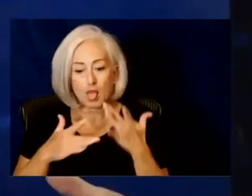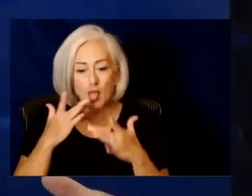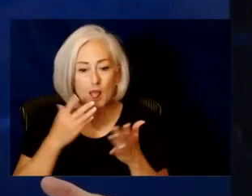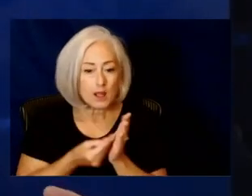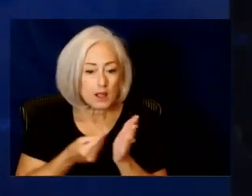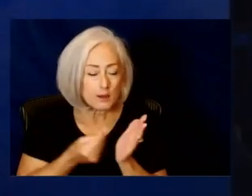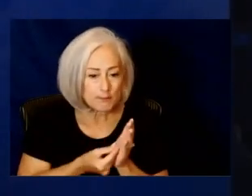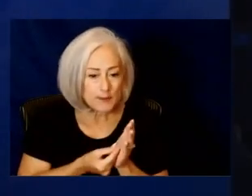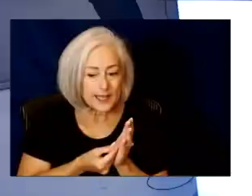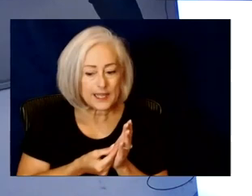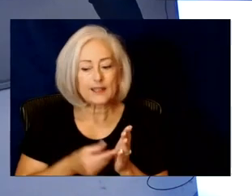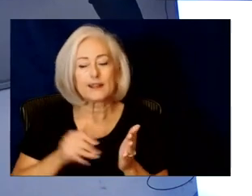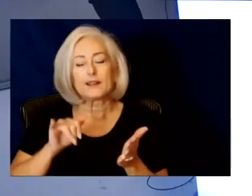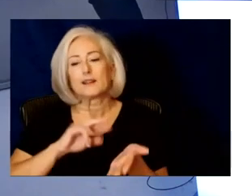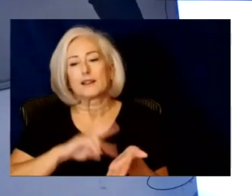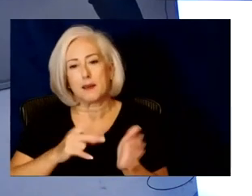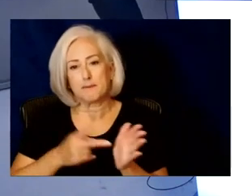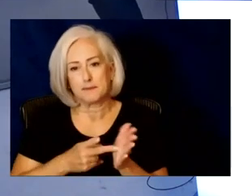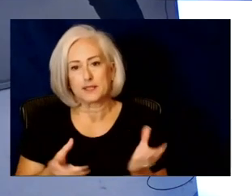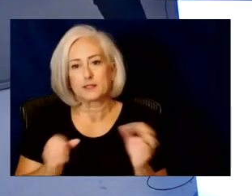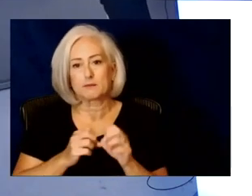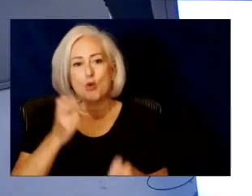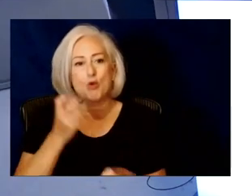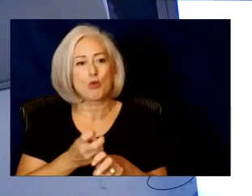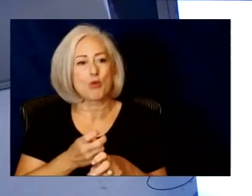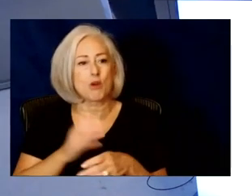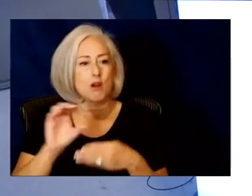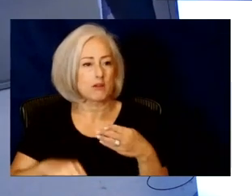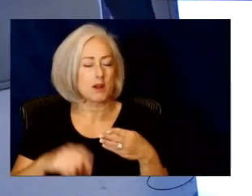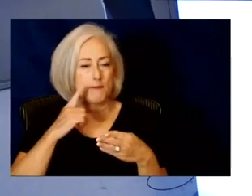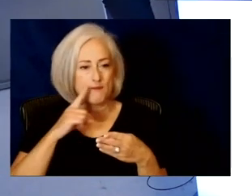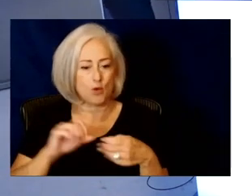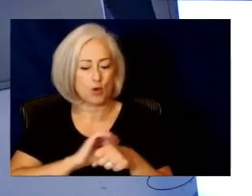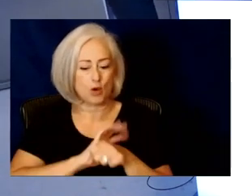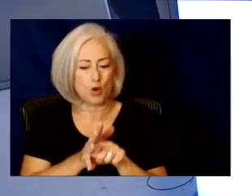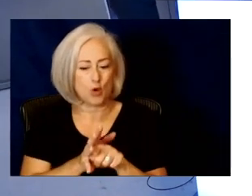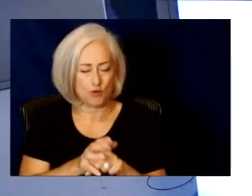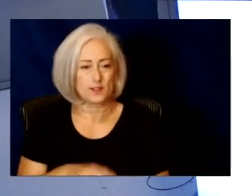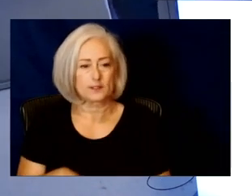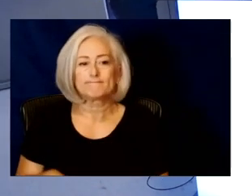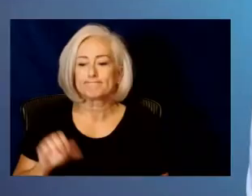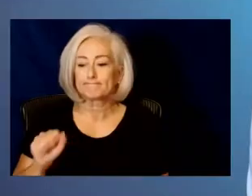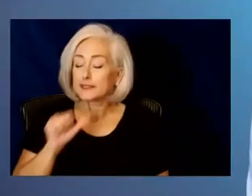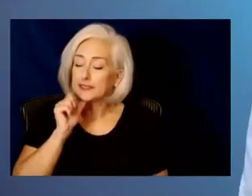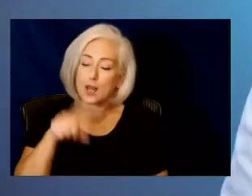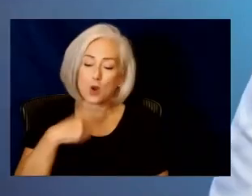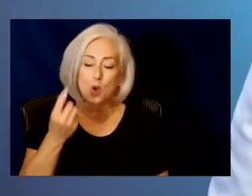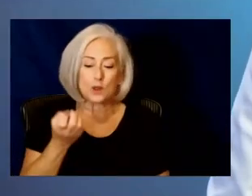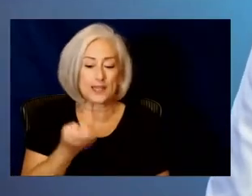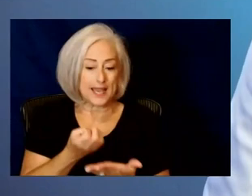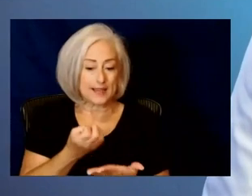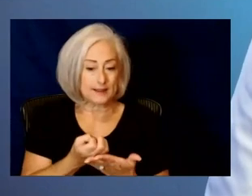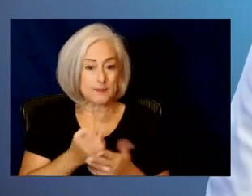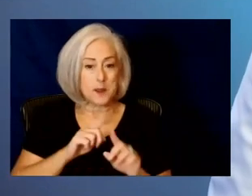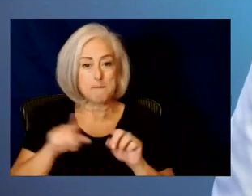difficult outcome for this country around COVID. Yeah, and I think it's not just economics, it's also access.